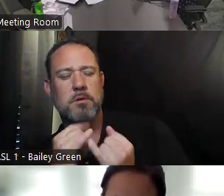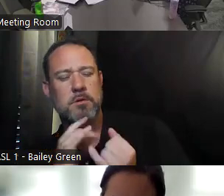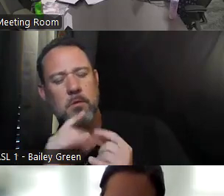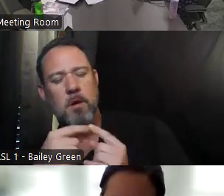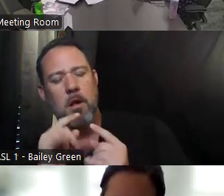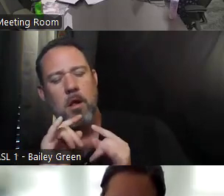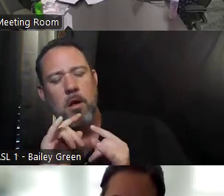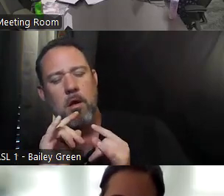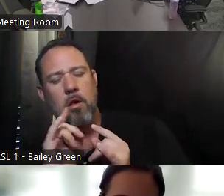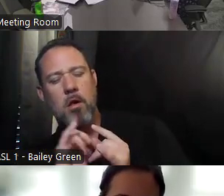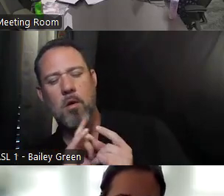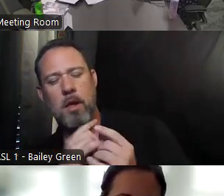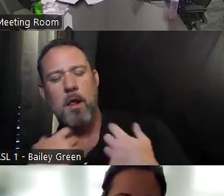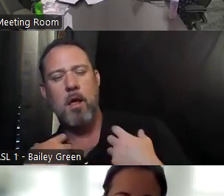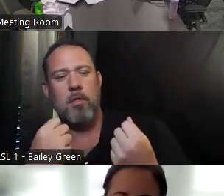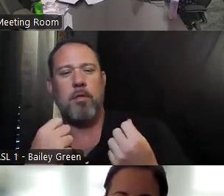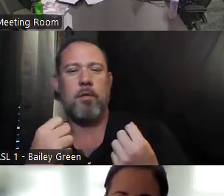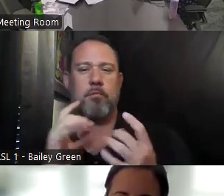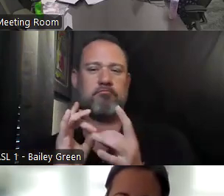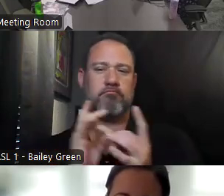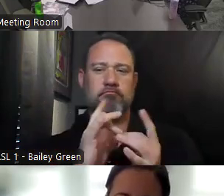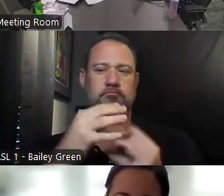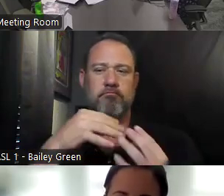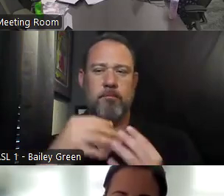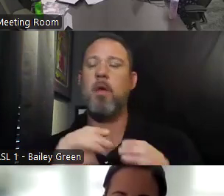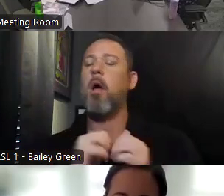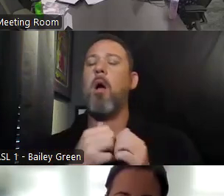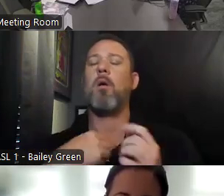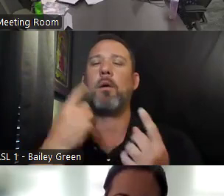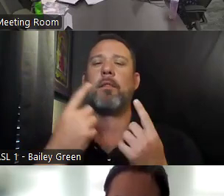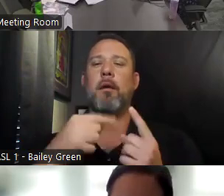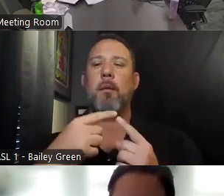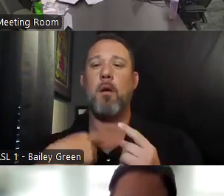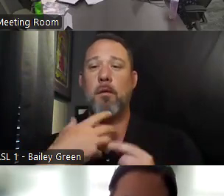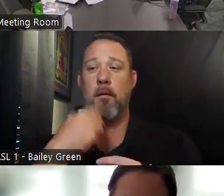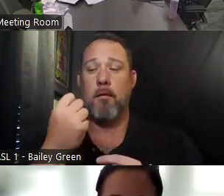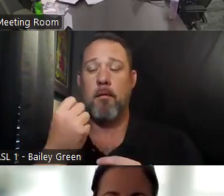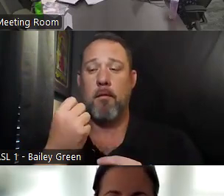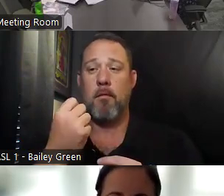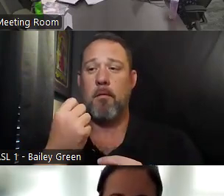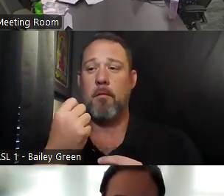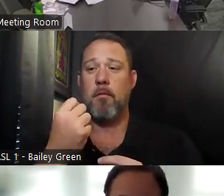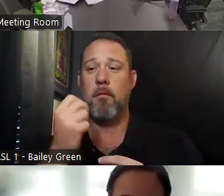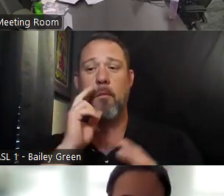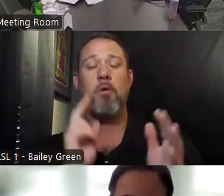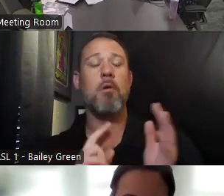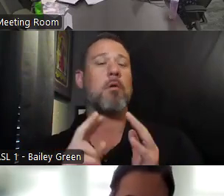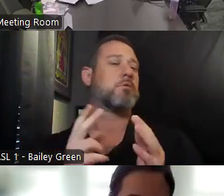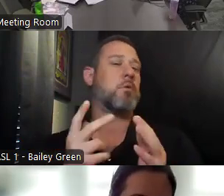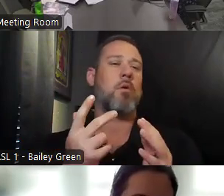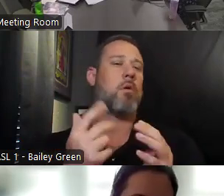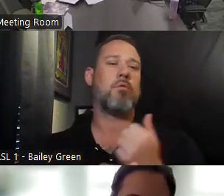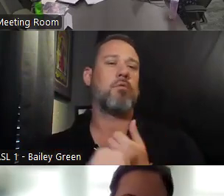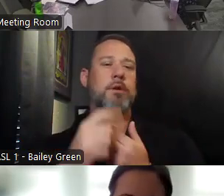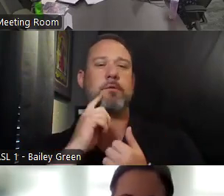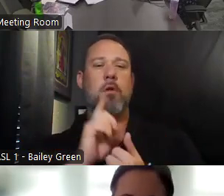and health interact. So how do we think about, as we age, what predicts us or what puts us at risk for